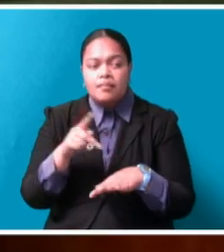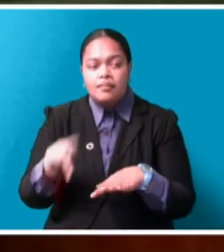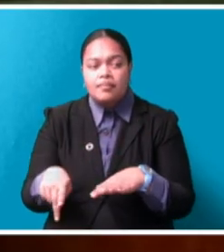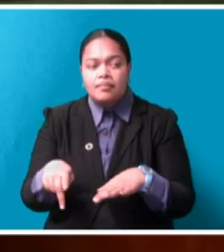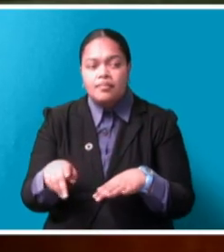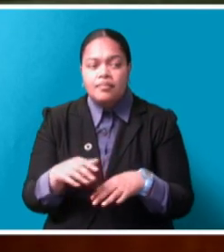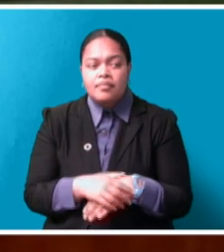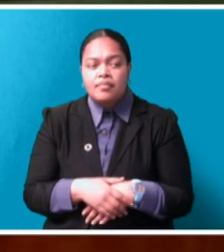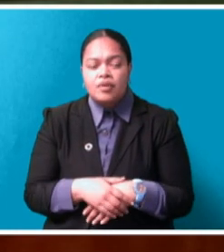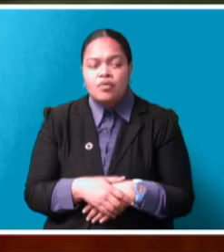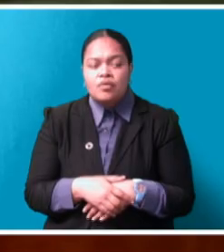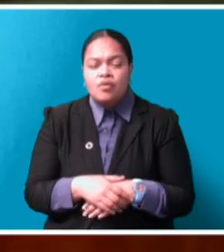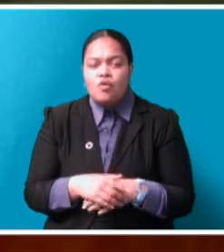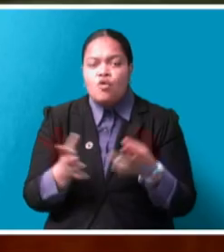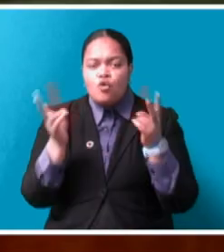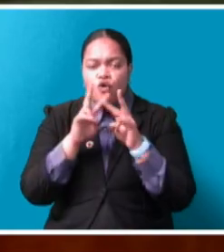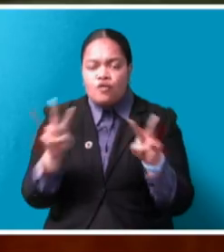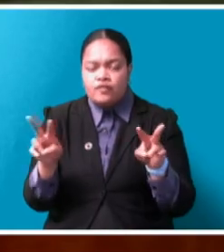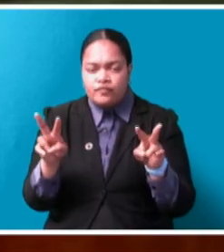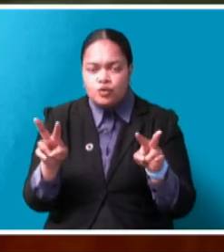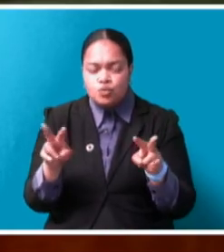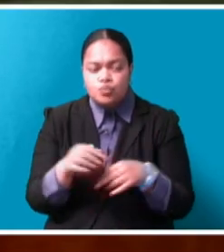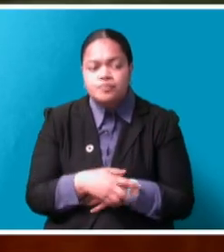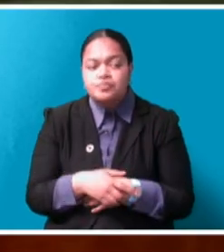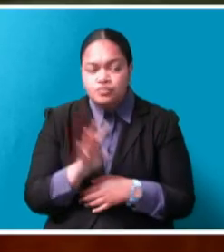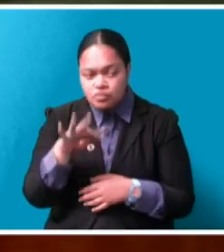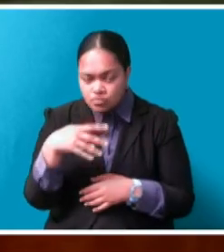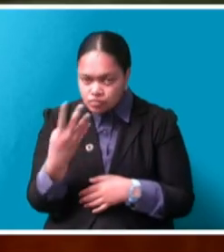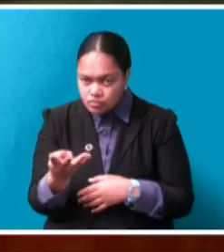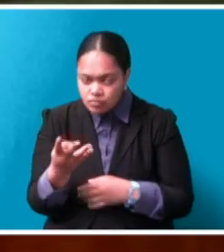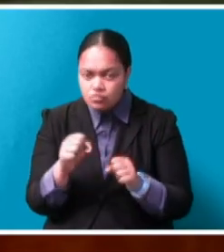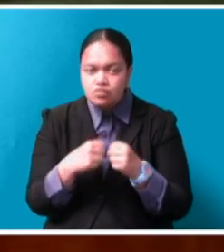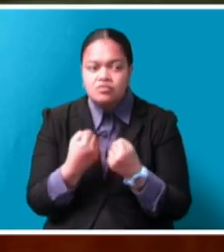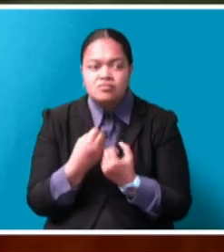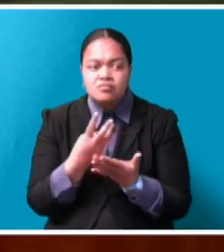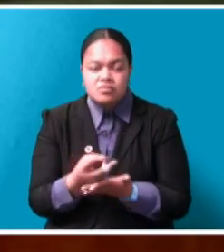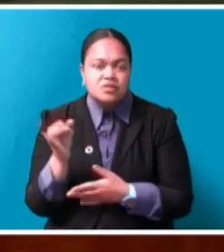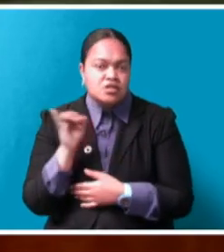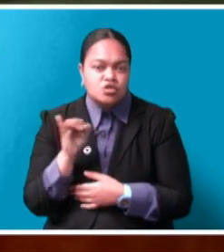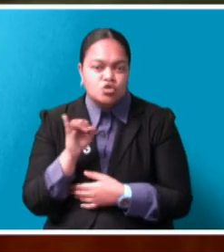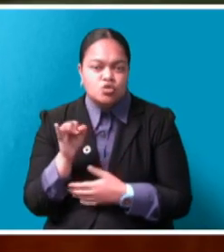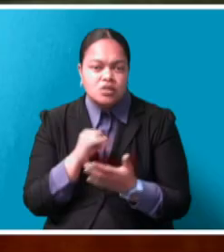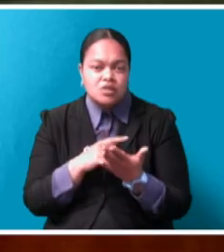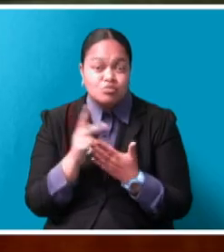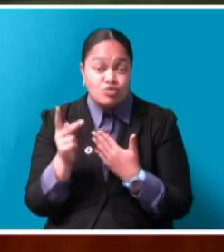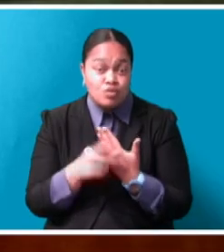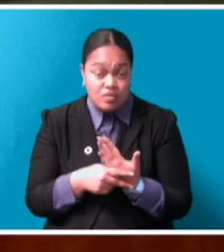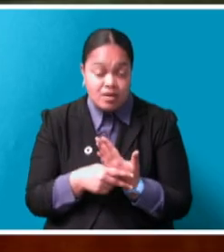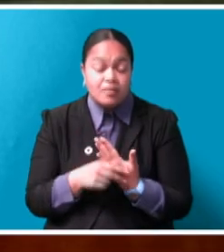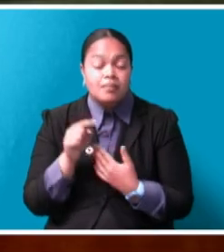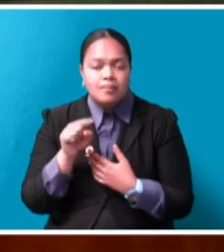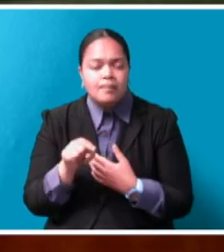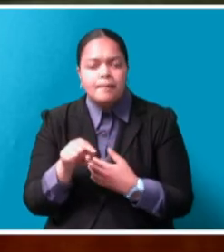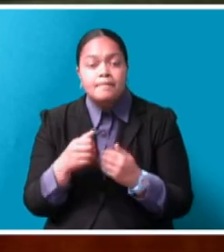comprehensive overview and a necessary reality check regarding the Social Welfare Insurance Scheme, which originally